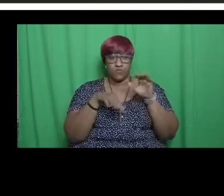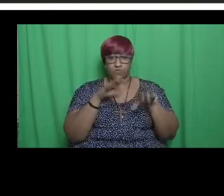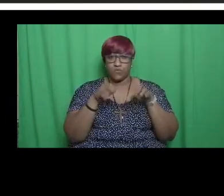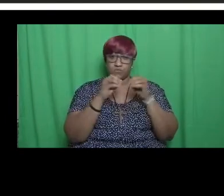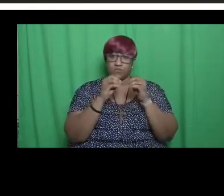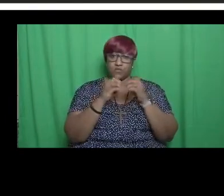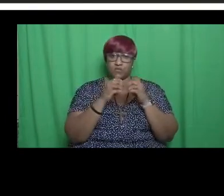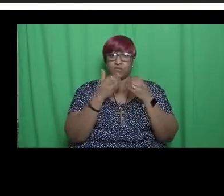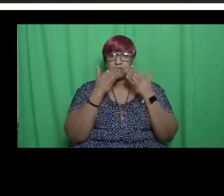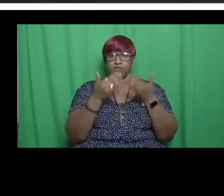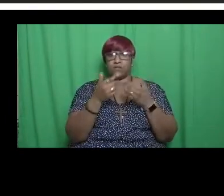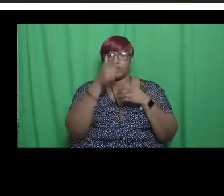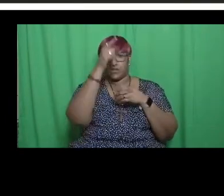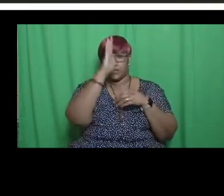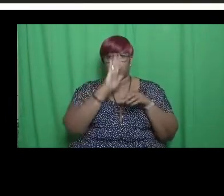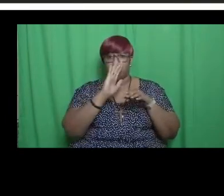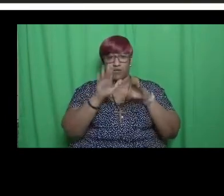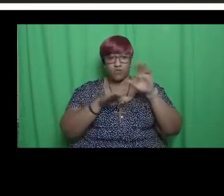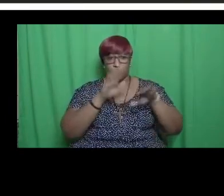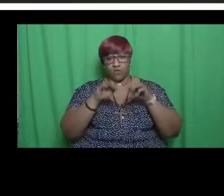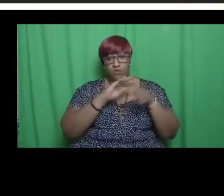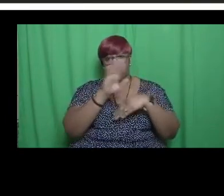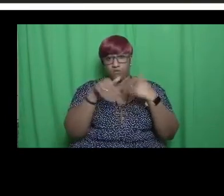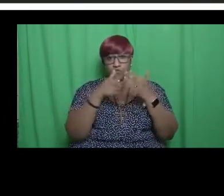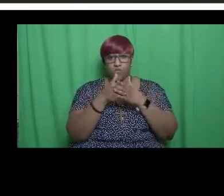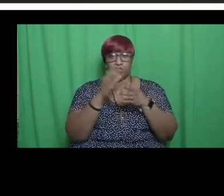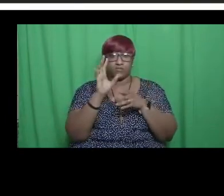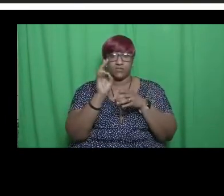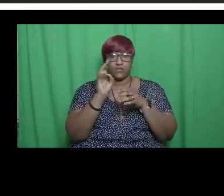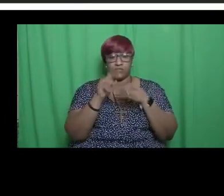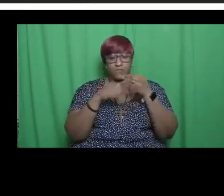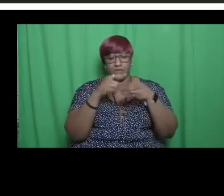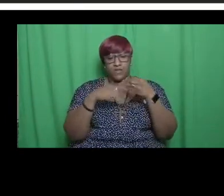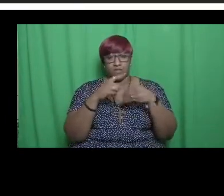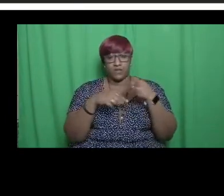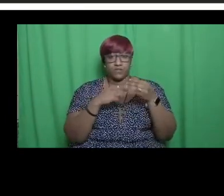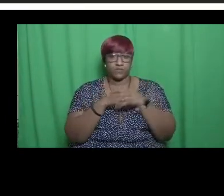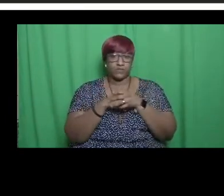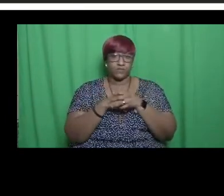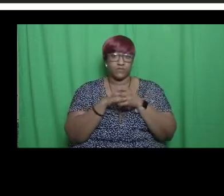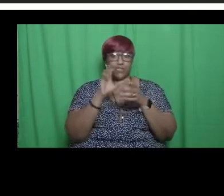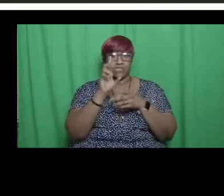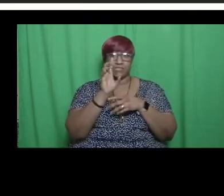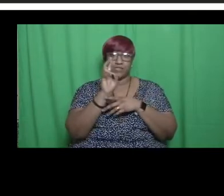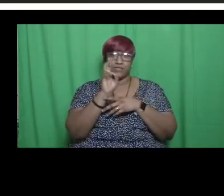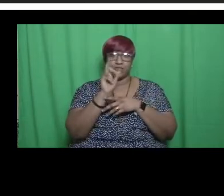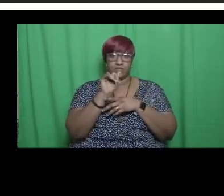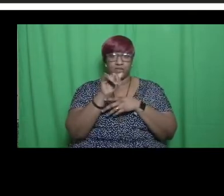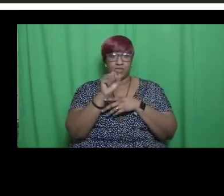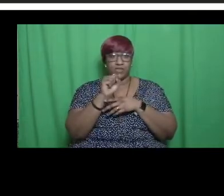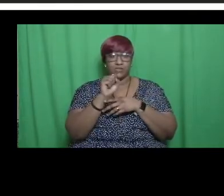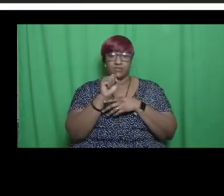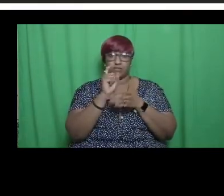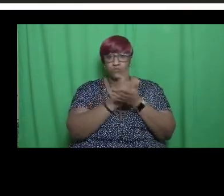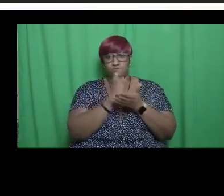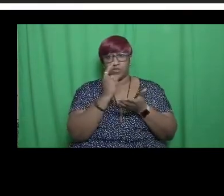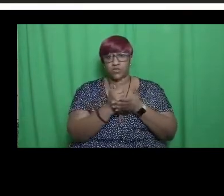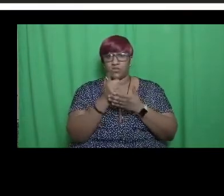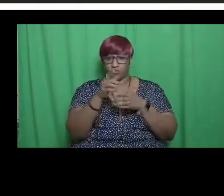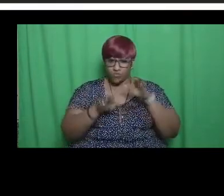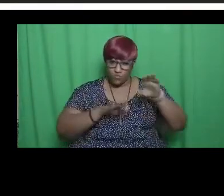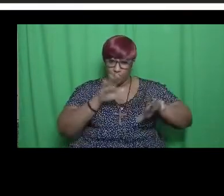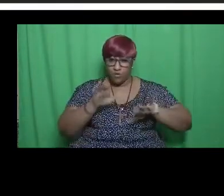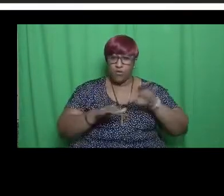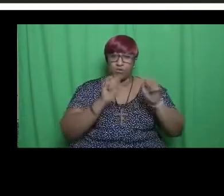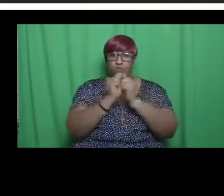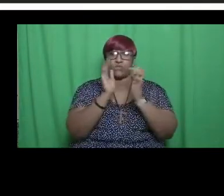thank God he walked all 7 miles. And let me tell you, just like all 7 days of the week, walk with Jesus all